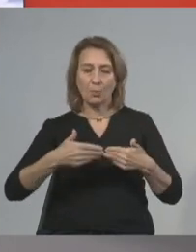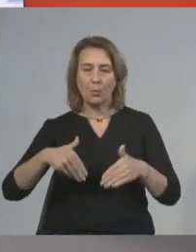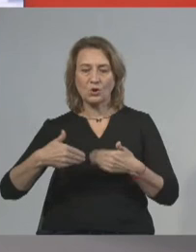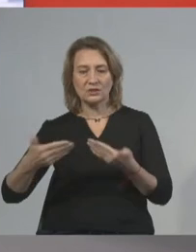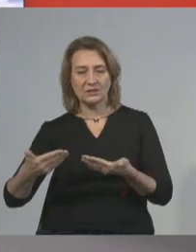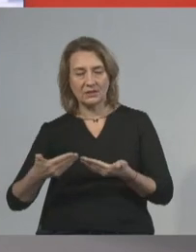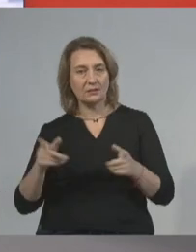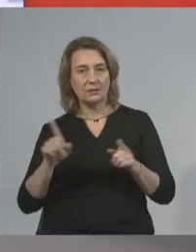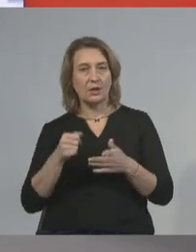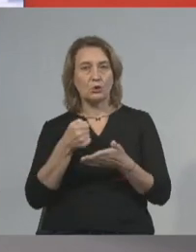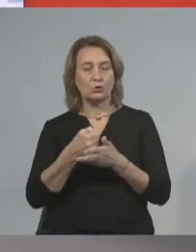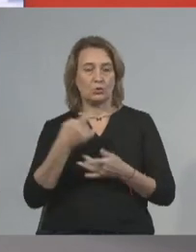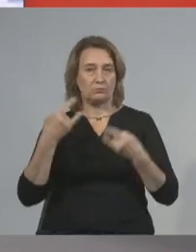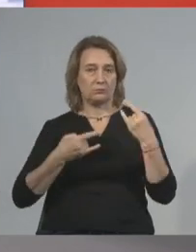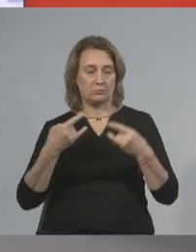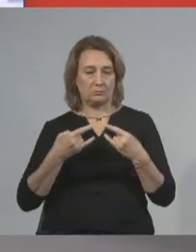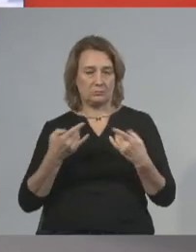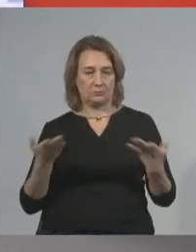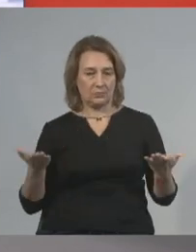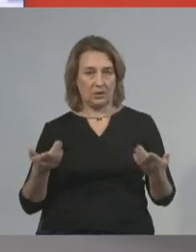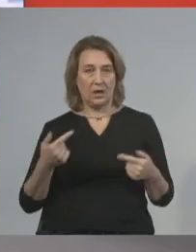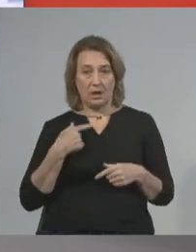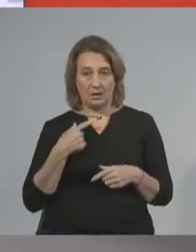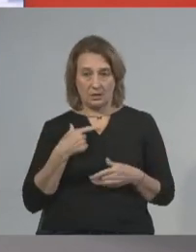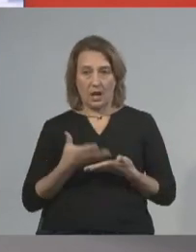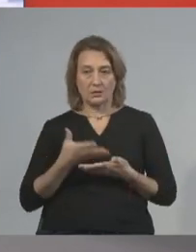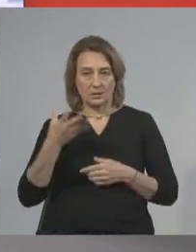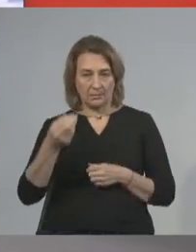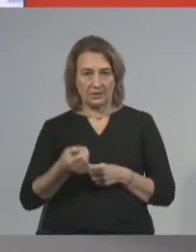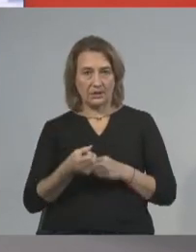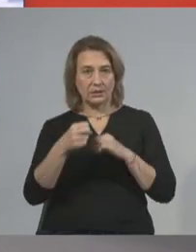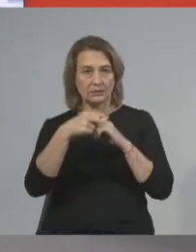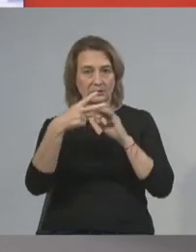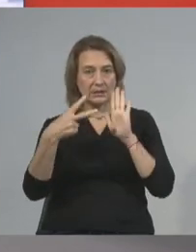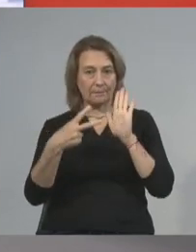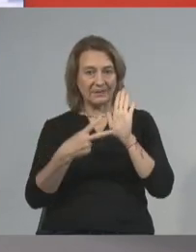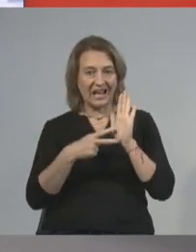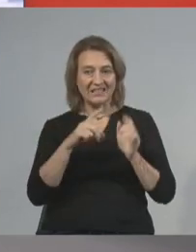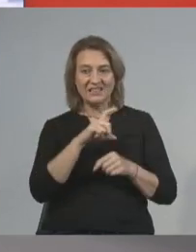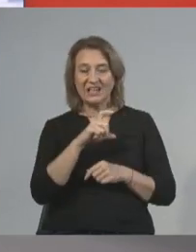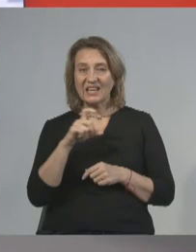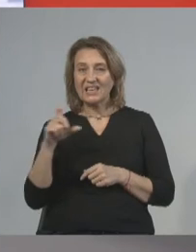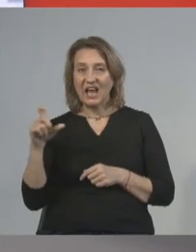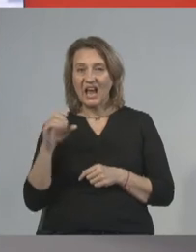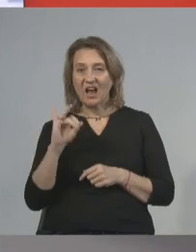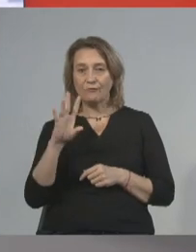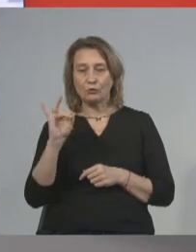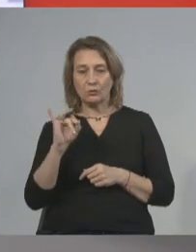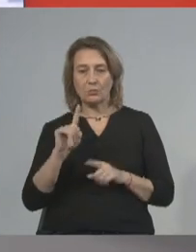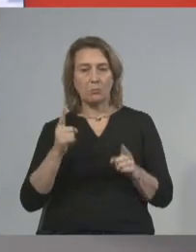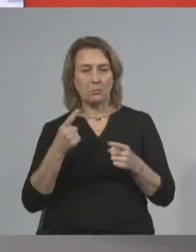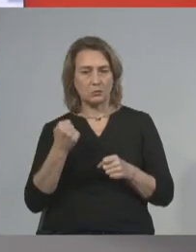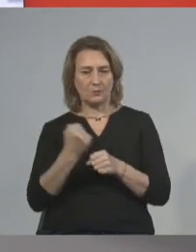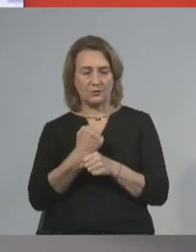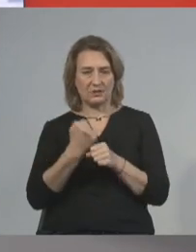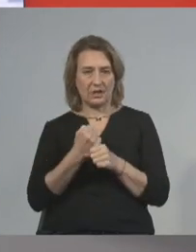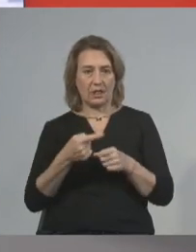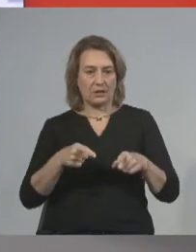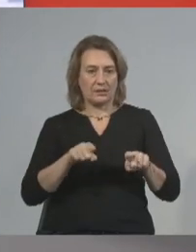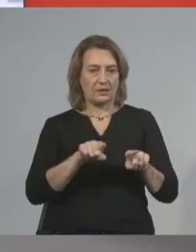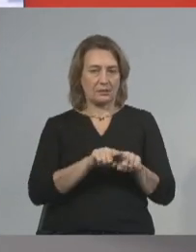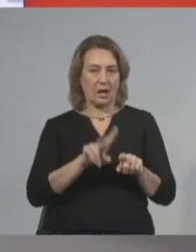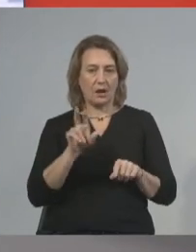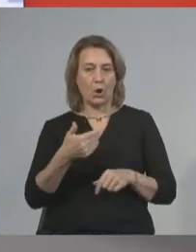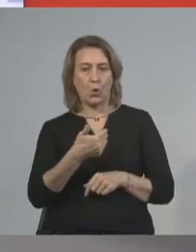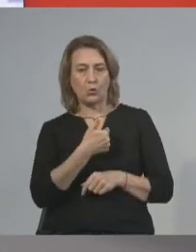them different proposals or suggestions uh and they say okay i paid 17 euros why didn't